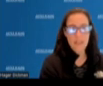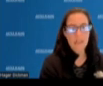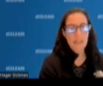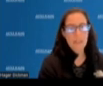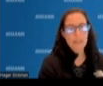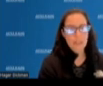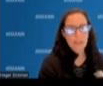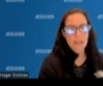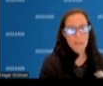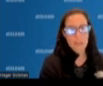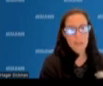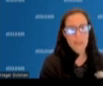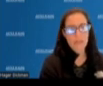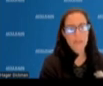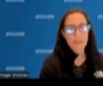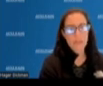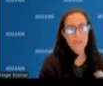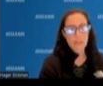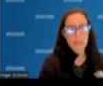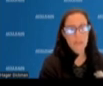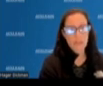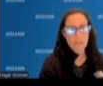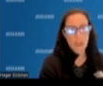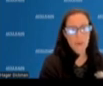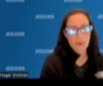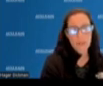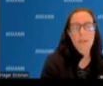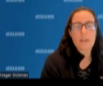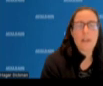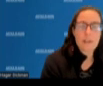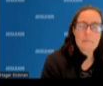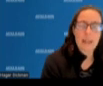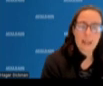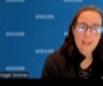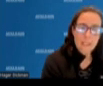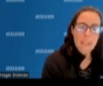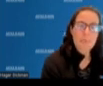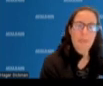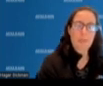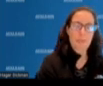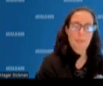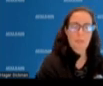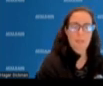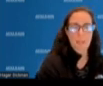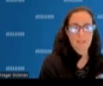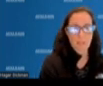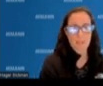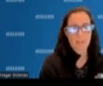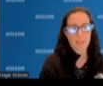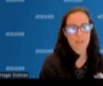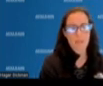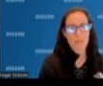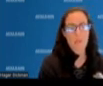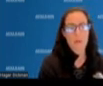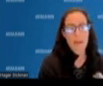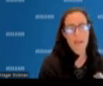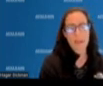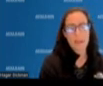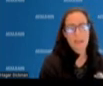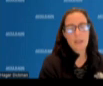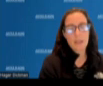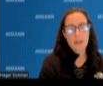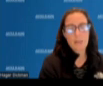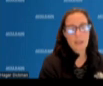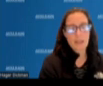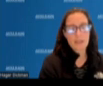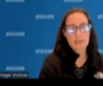active here in California to let not only advocates, but also state and federal officials know